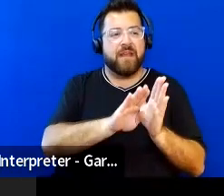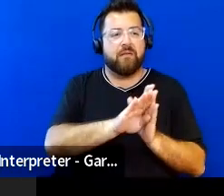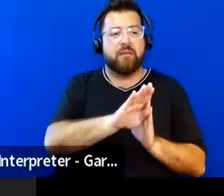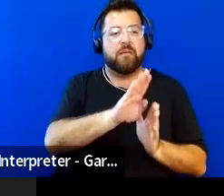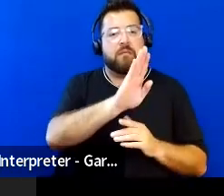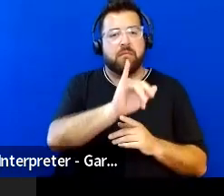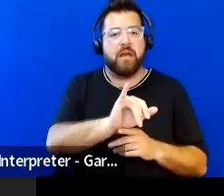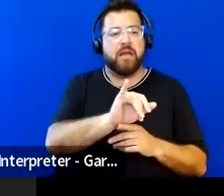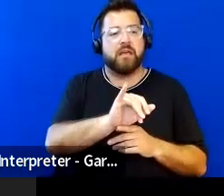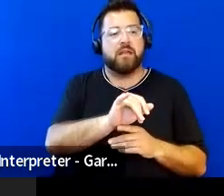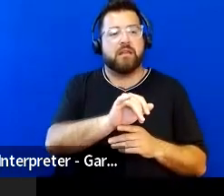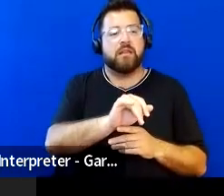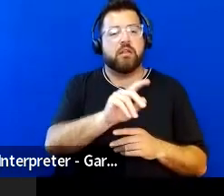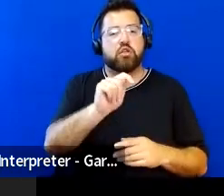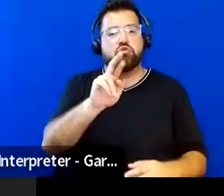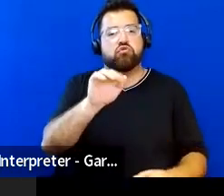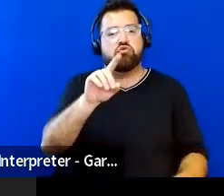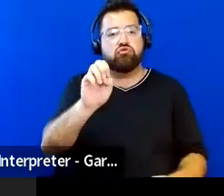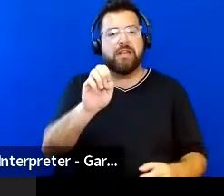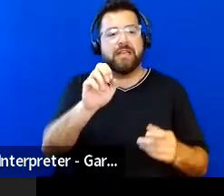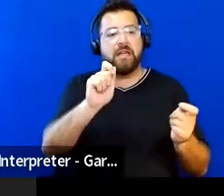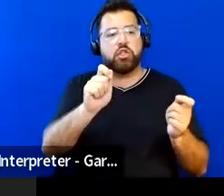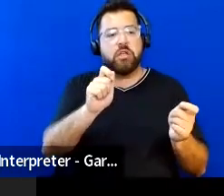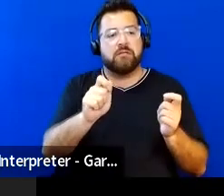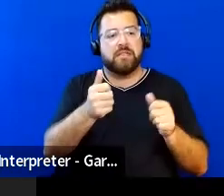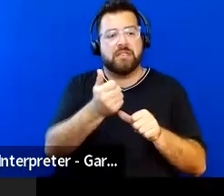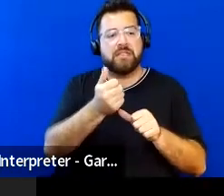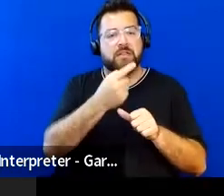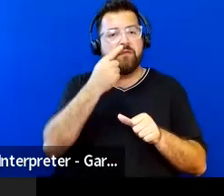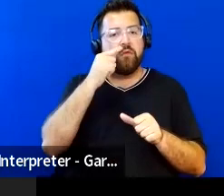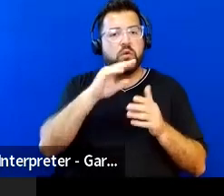trade adjustment assistance for community colleges.